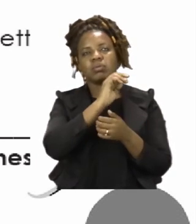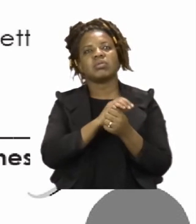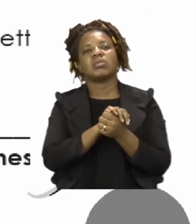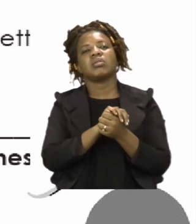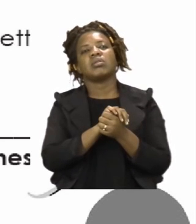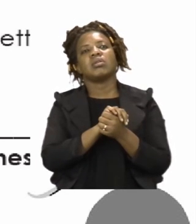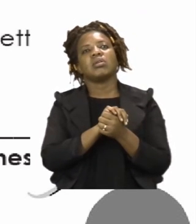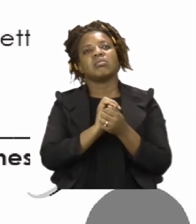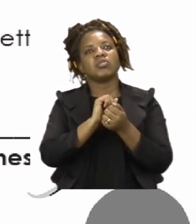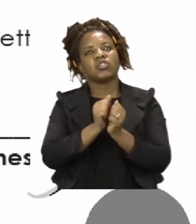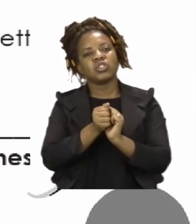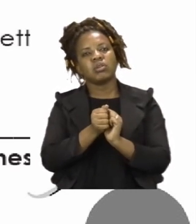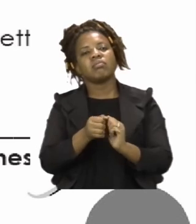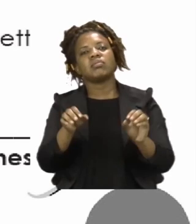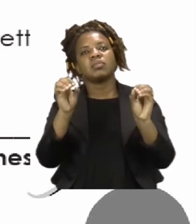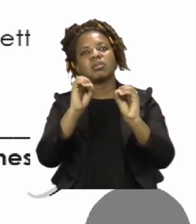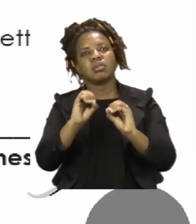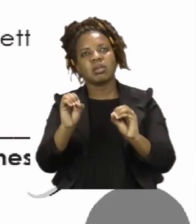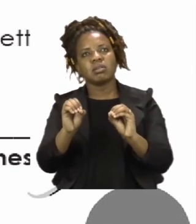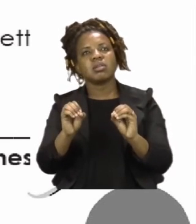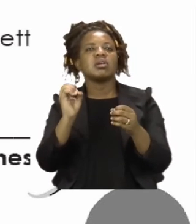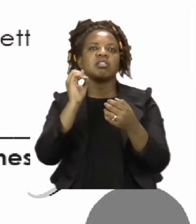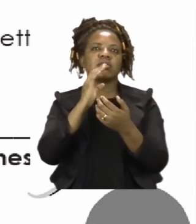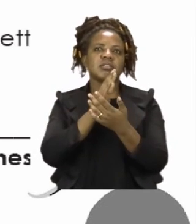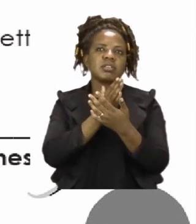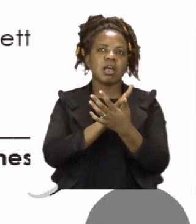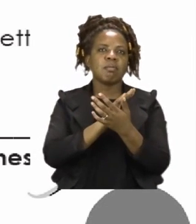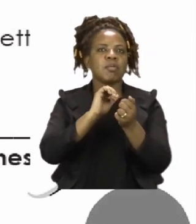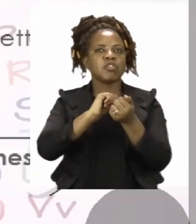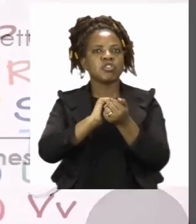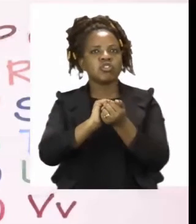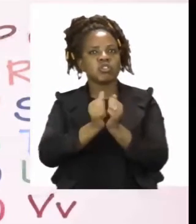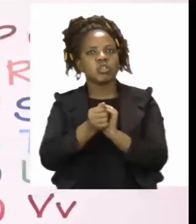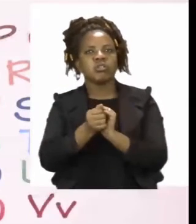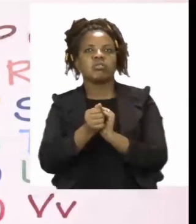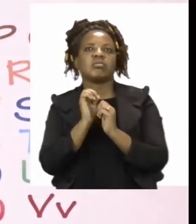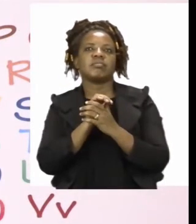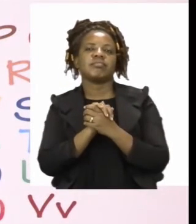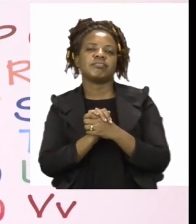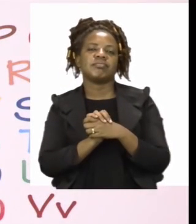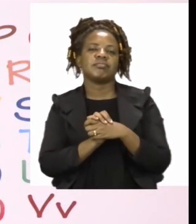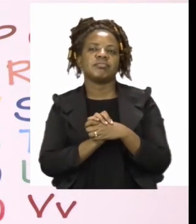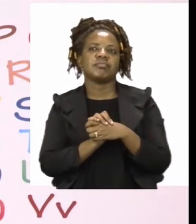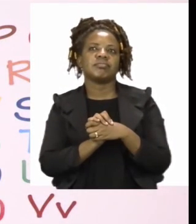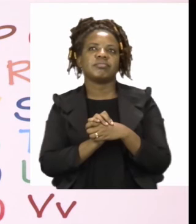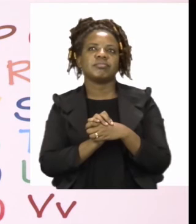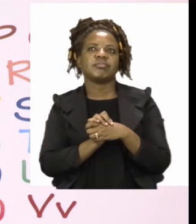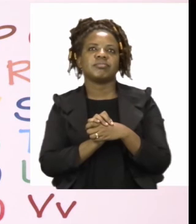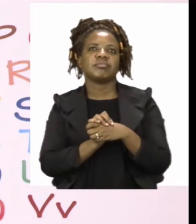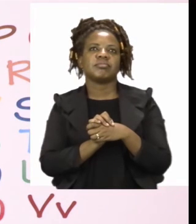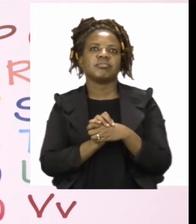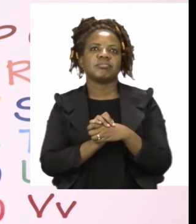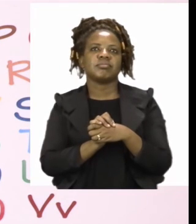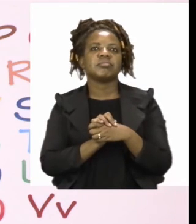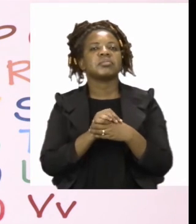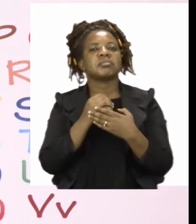is just depending on the plural relating to the singular. So I would like you to please try